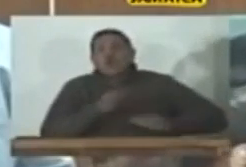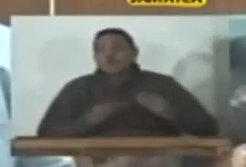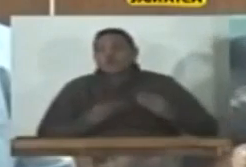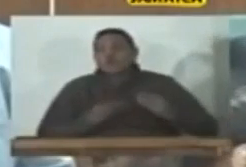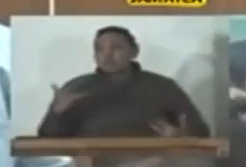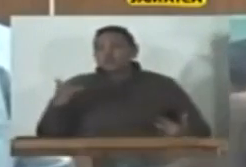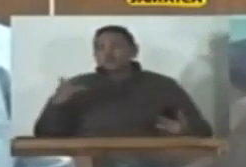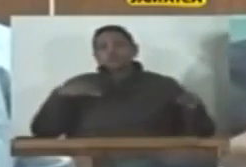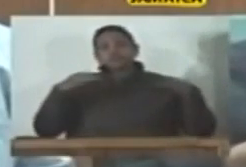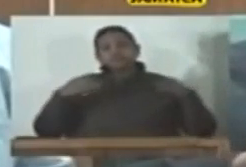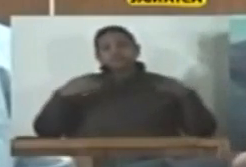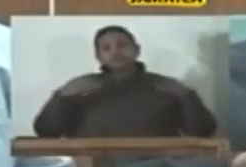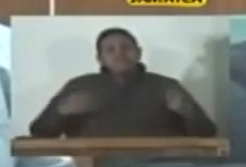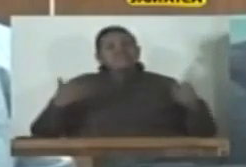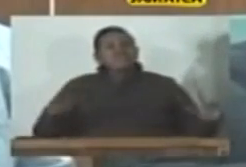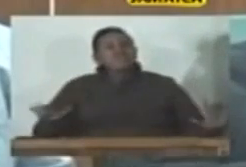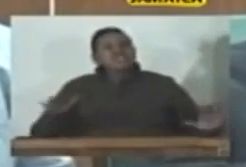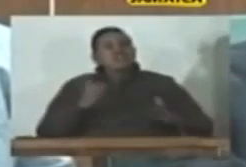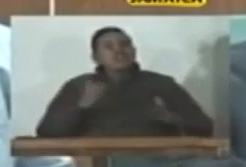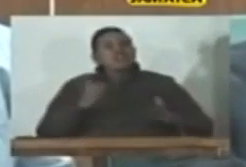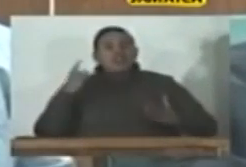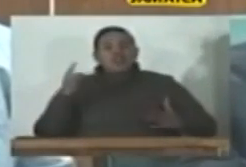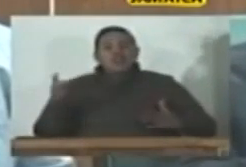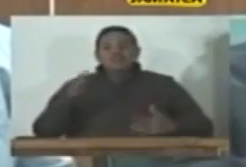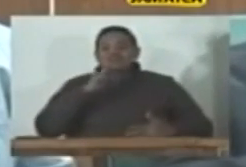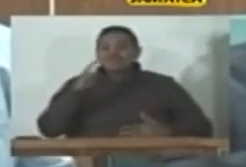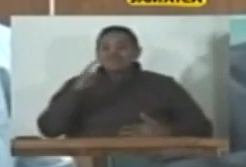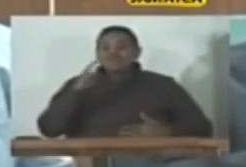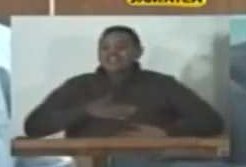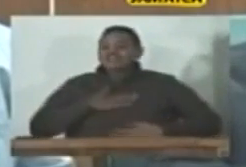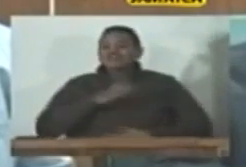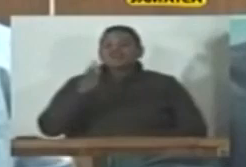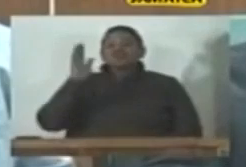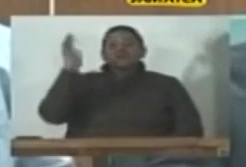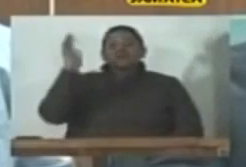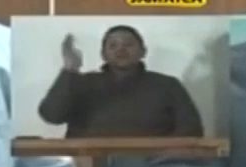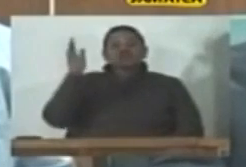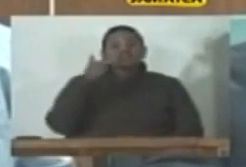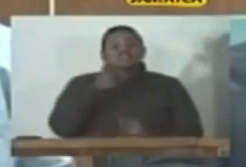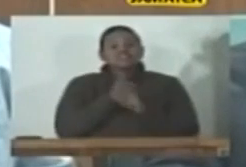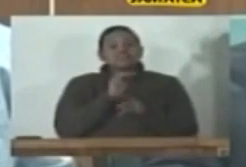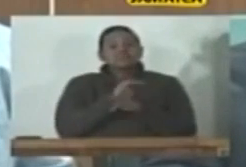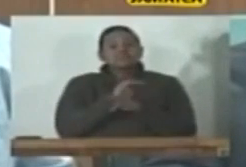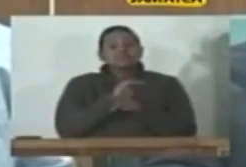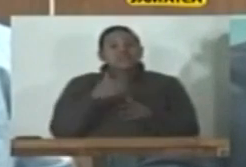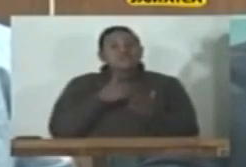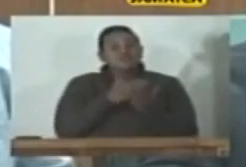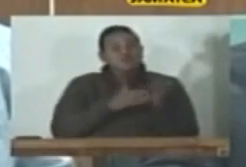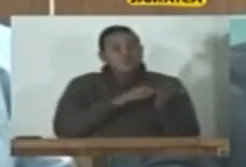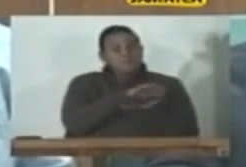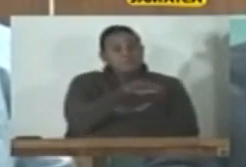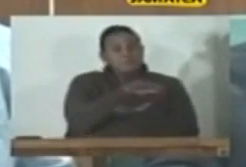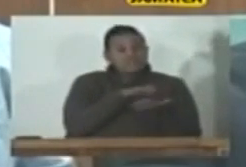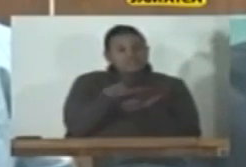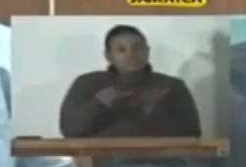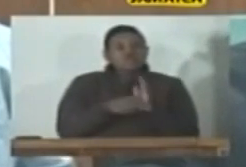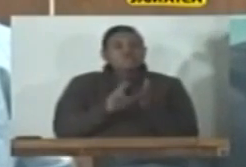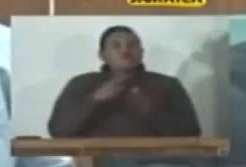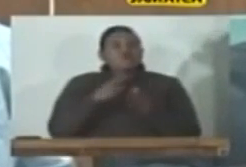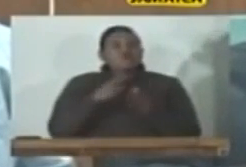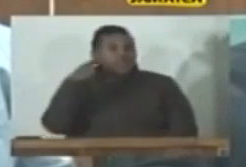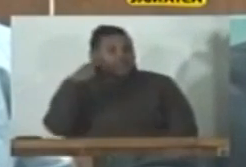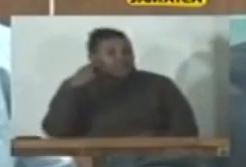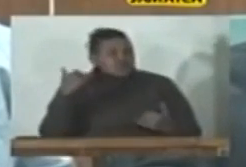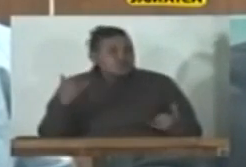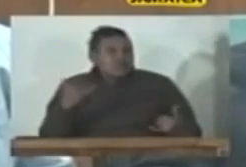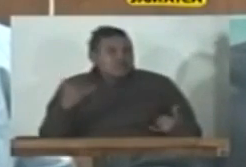It has obviously had some mixed reviews, and you will hear today the views of the opposition spokesman and, of